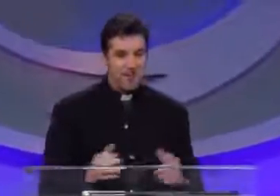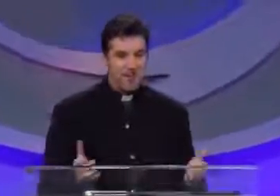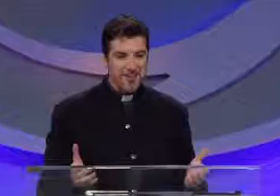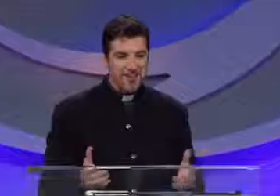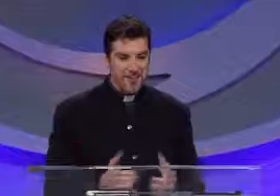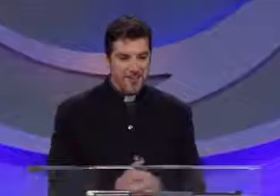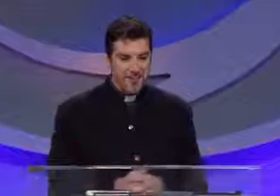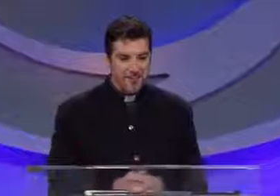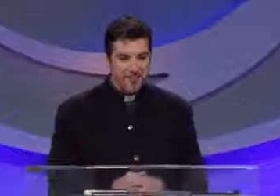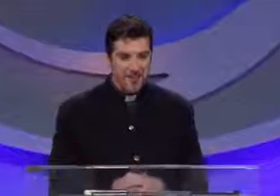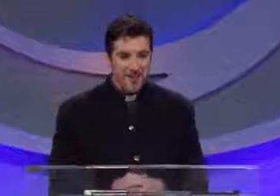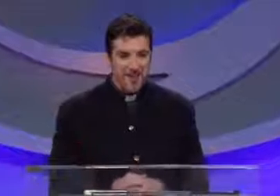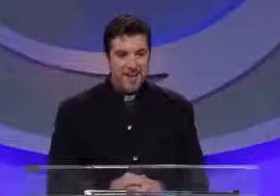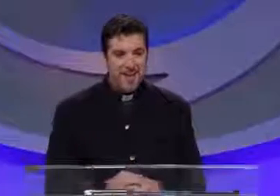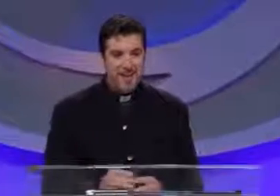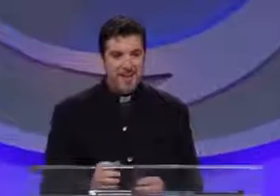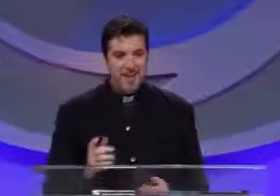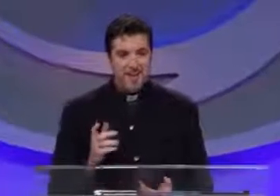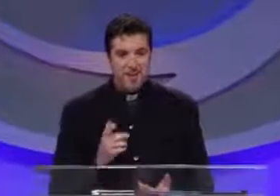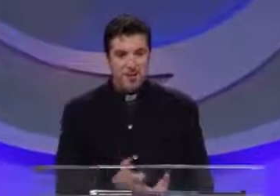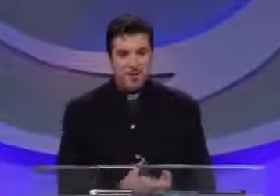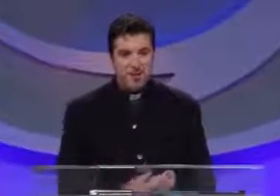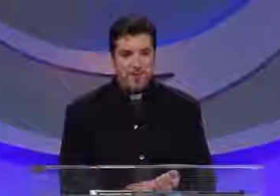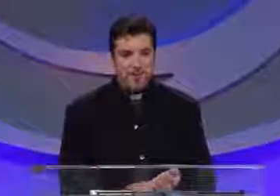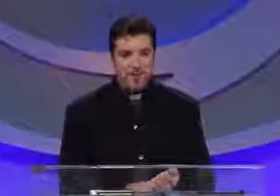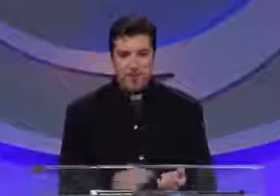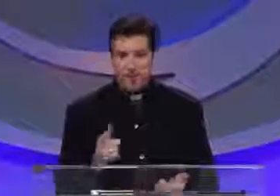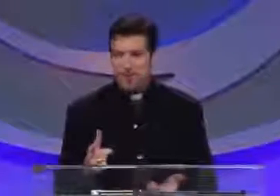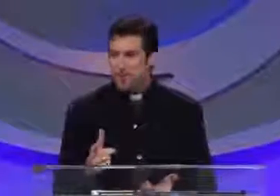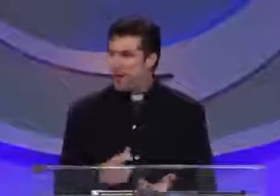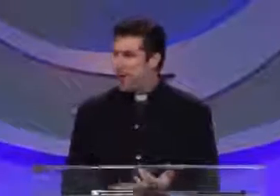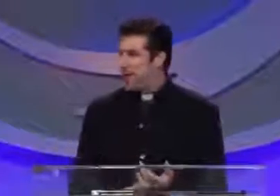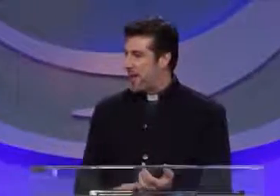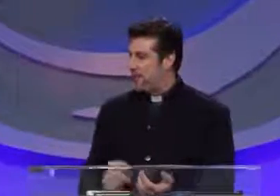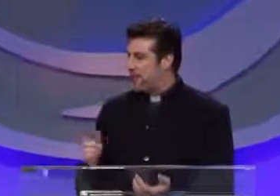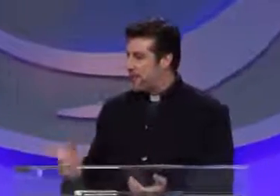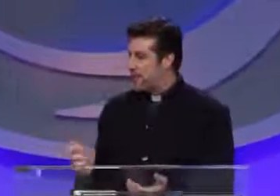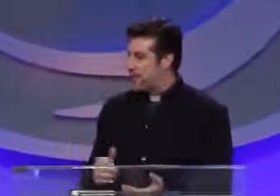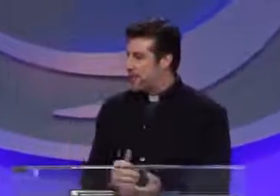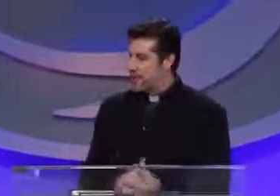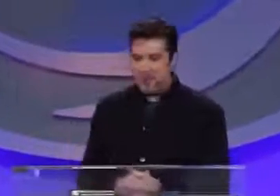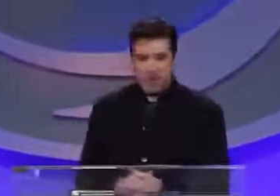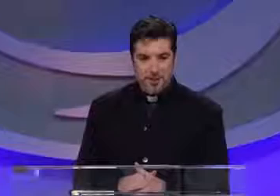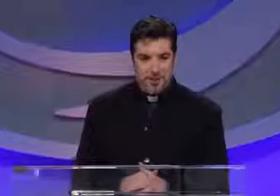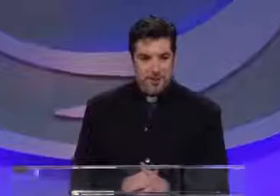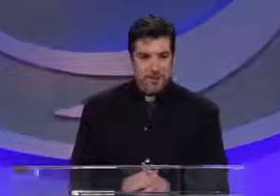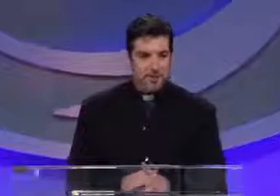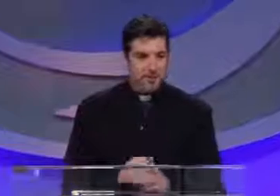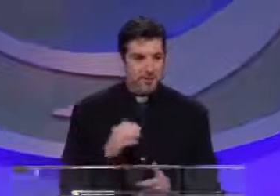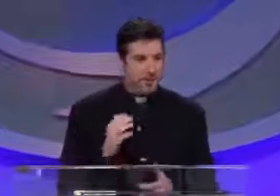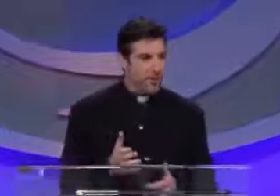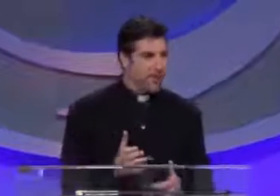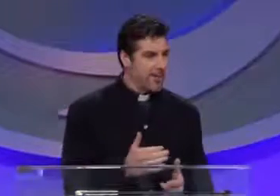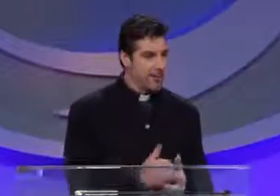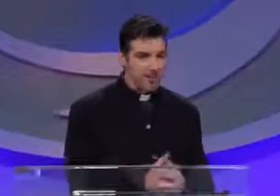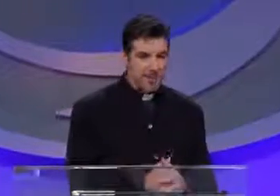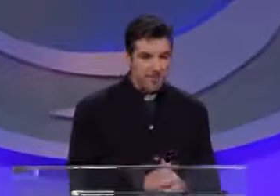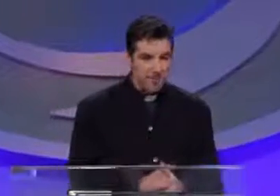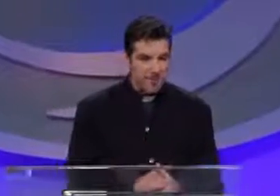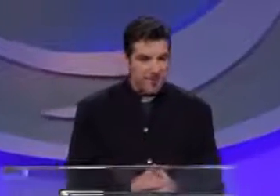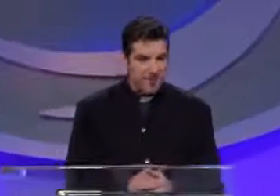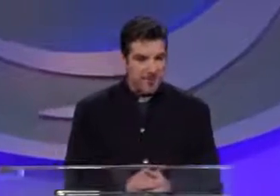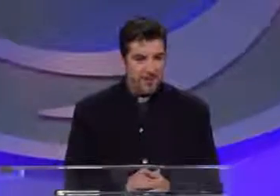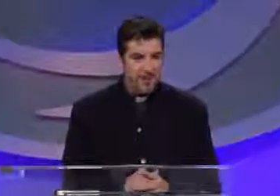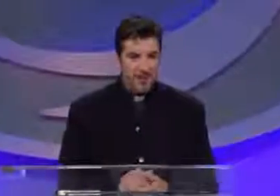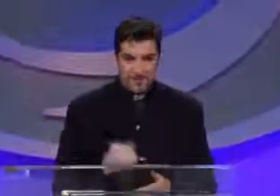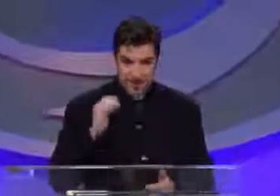Well, that was 10 years ago. And if you do get to know me personally, you'll find out I'm not really a good networker. I don't try to get myself